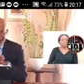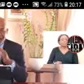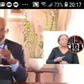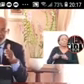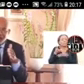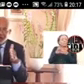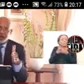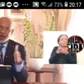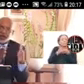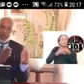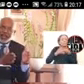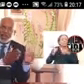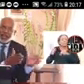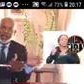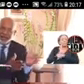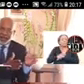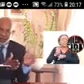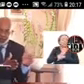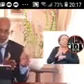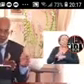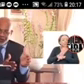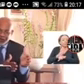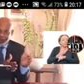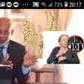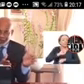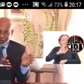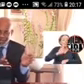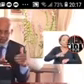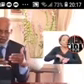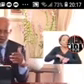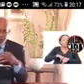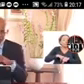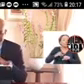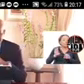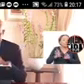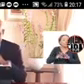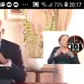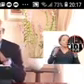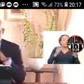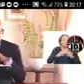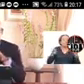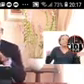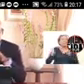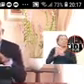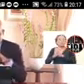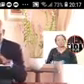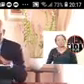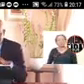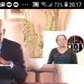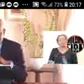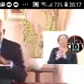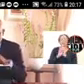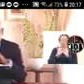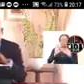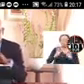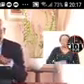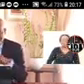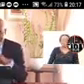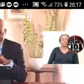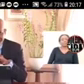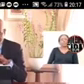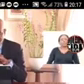businesses which would ordinarily have been allowed to open during those times that we're closing. So, for example, we're